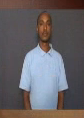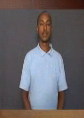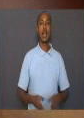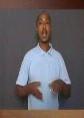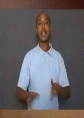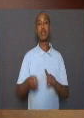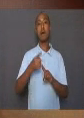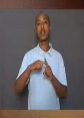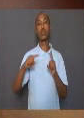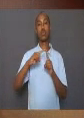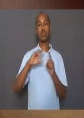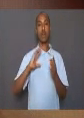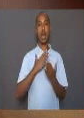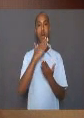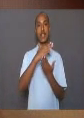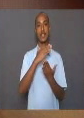Let's get back to our lesson.